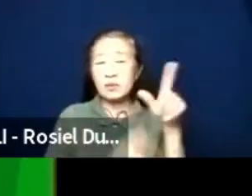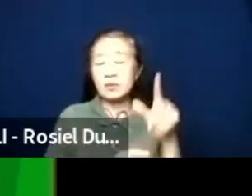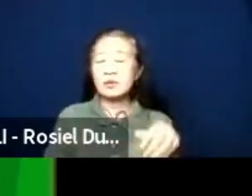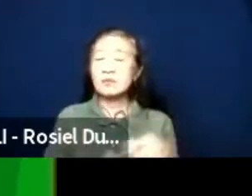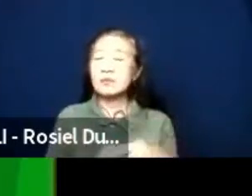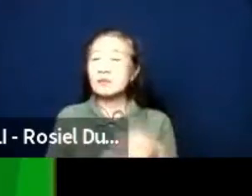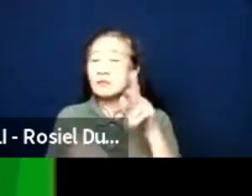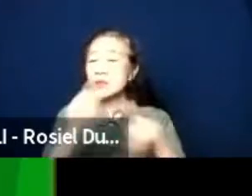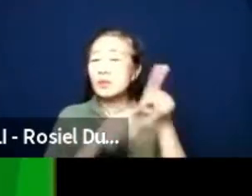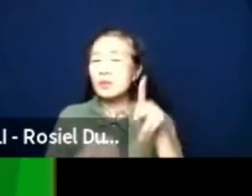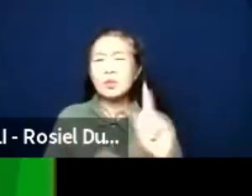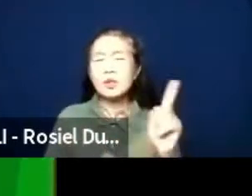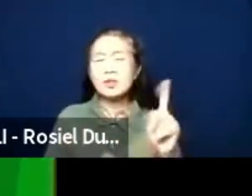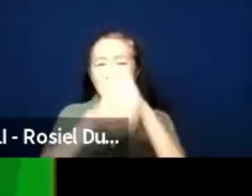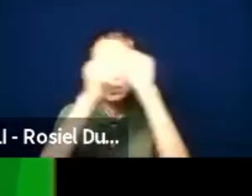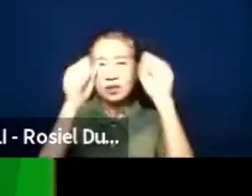are available.